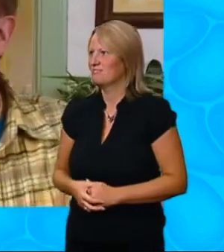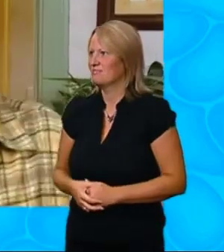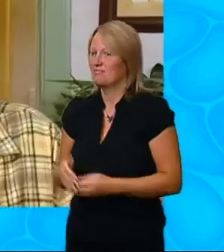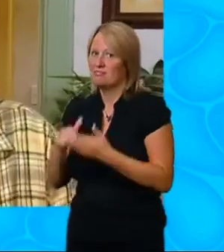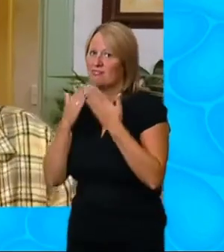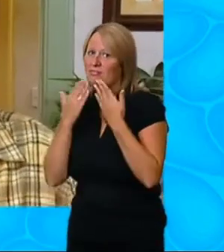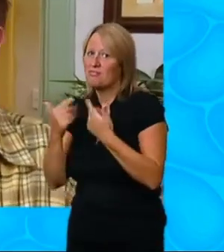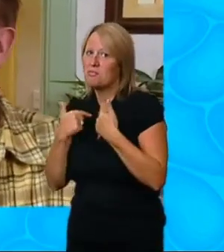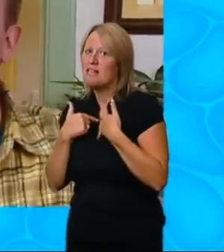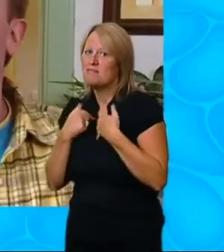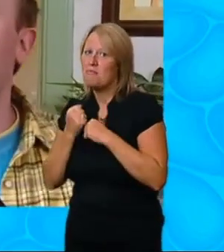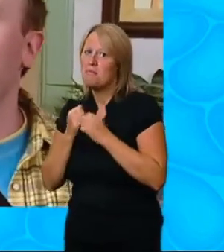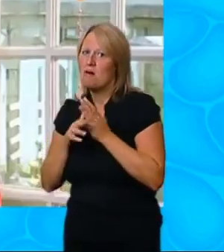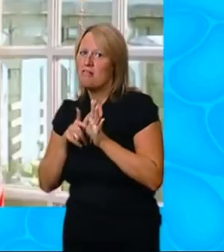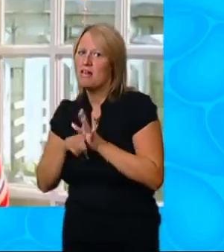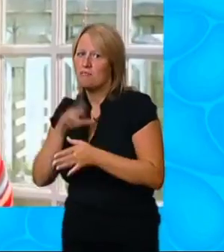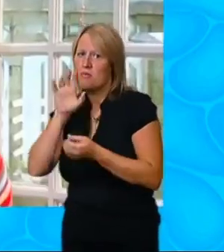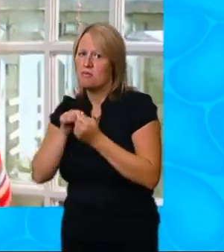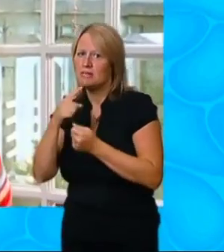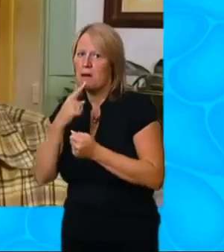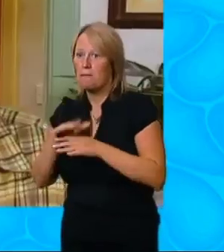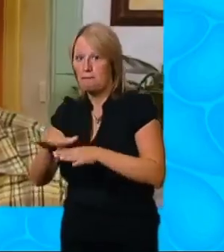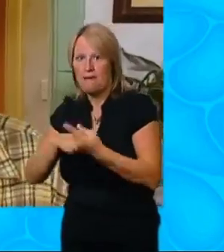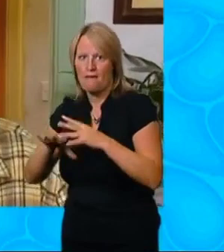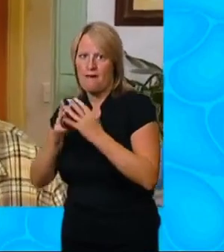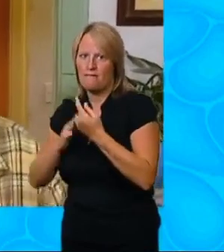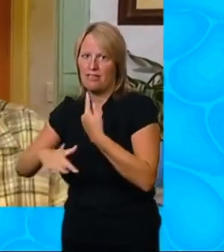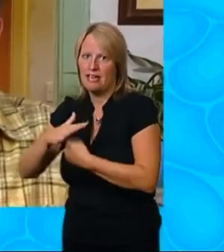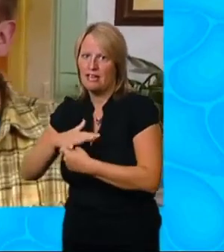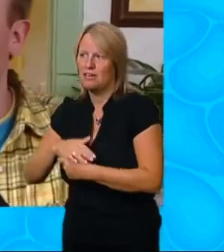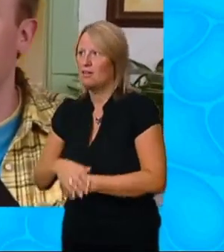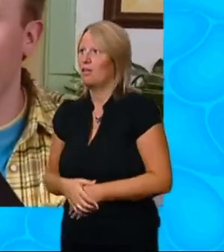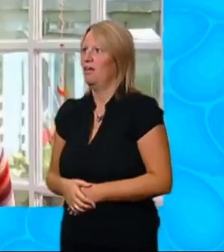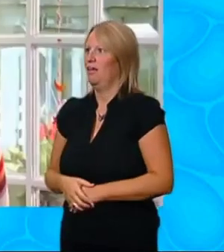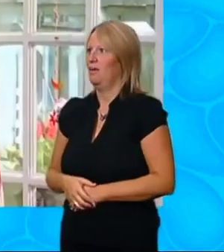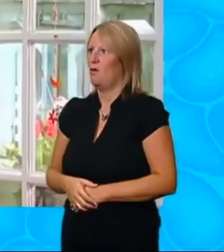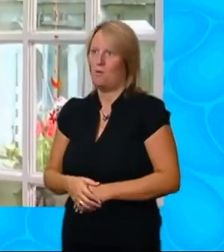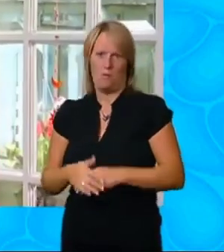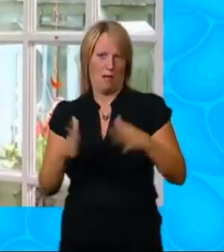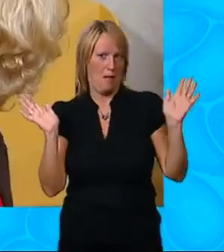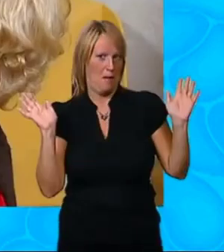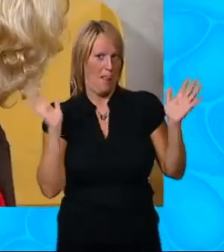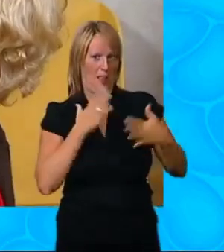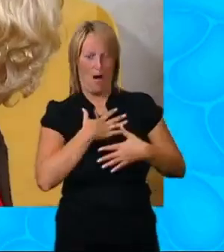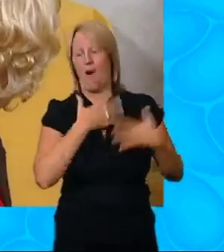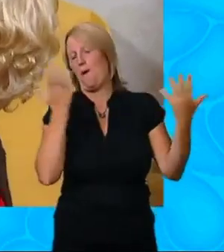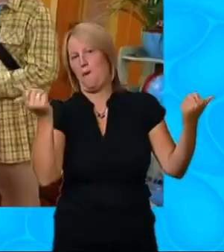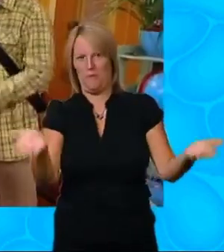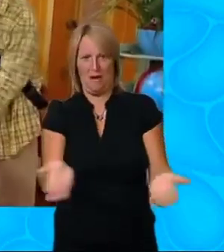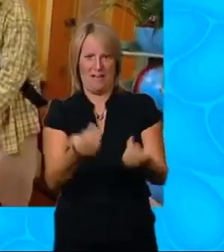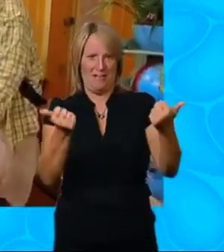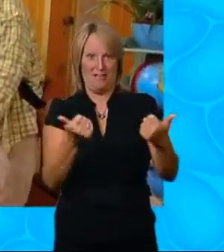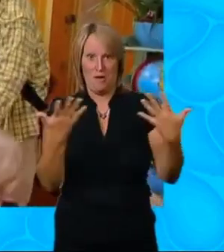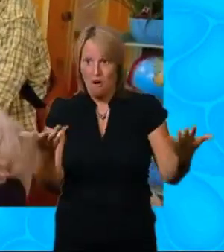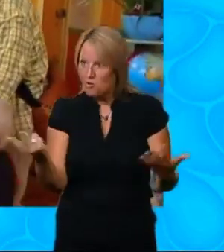And thanks from me too, Granny Murray. I remembered what you said. There's a place for everything, and it saved the day. Oh, well, well. Come on, you two.